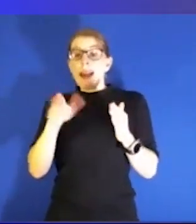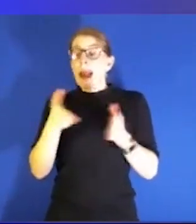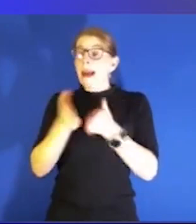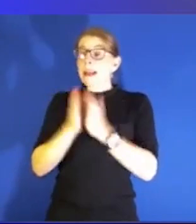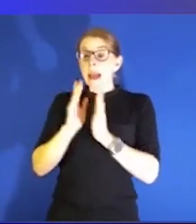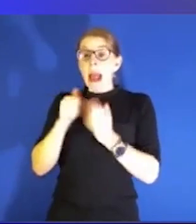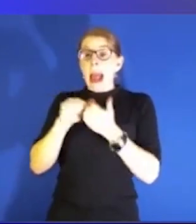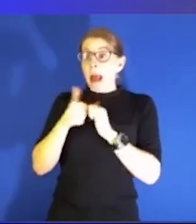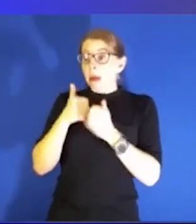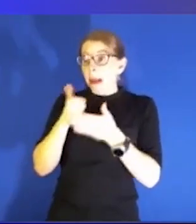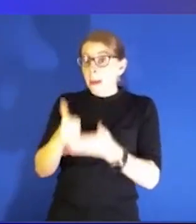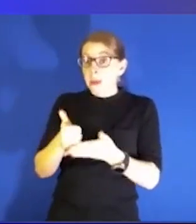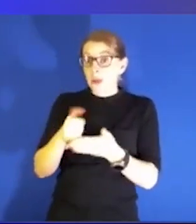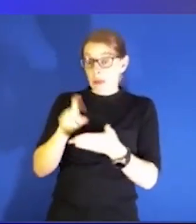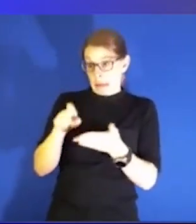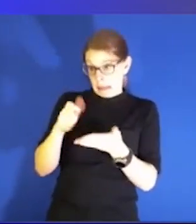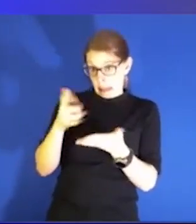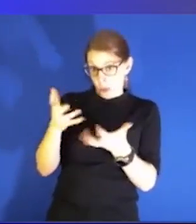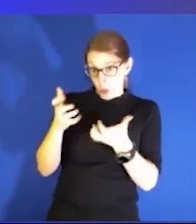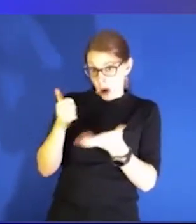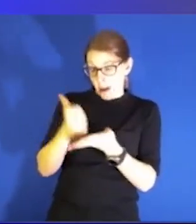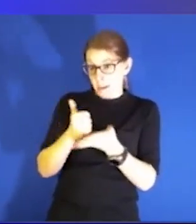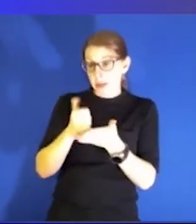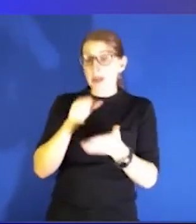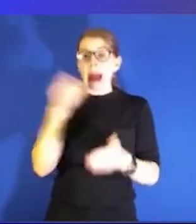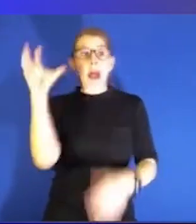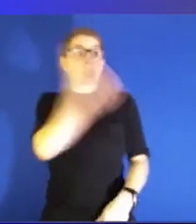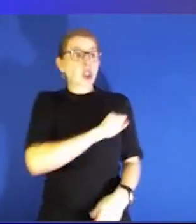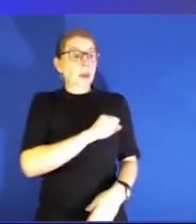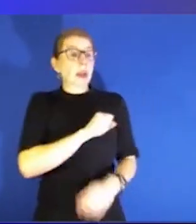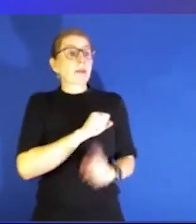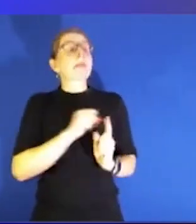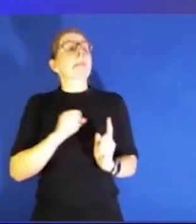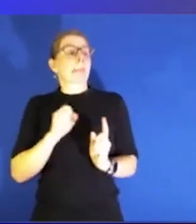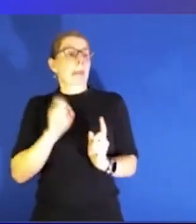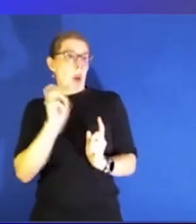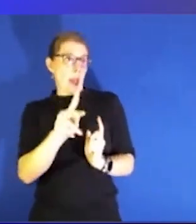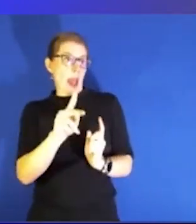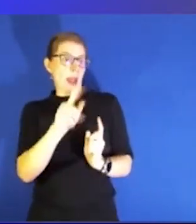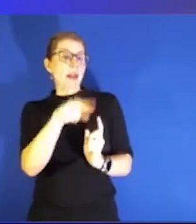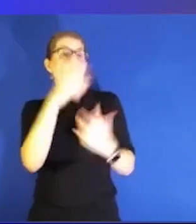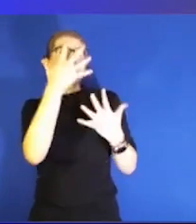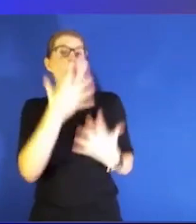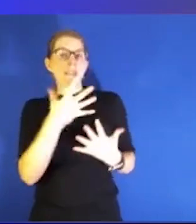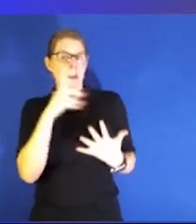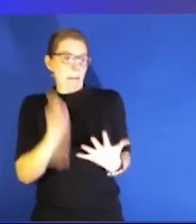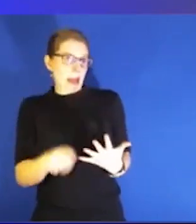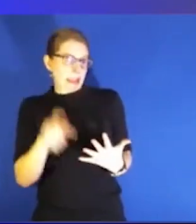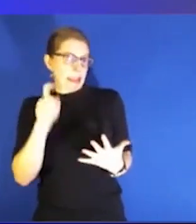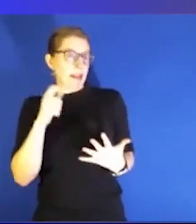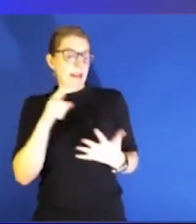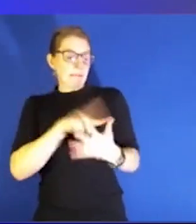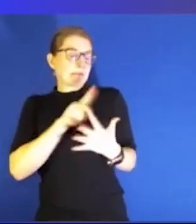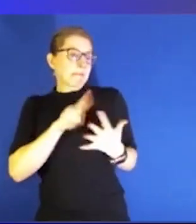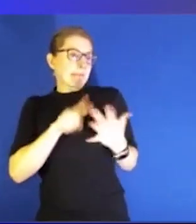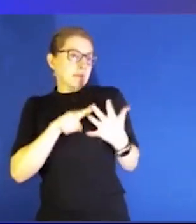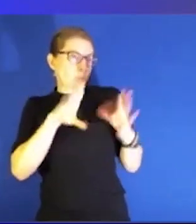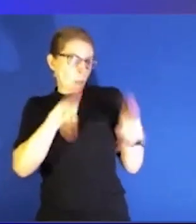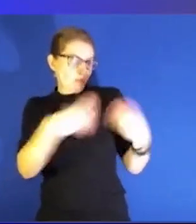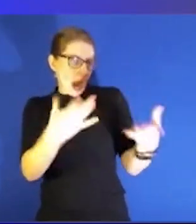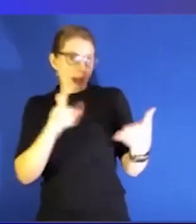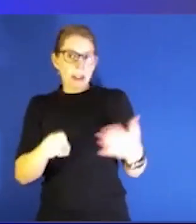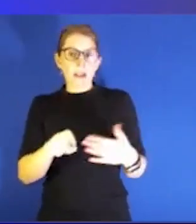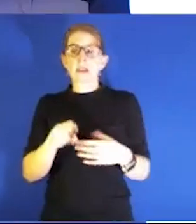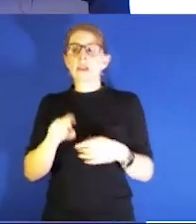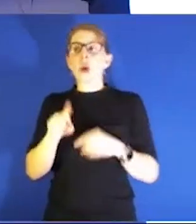help you? Not just assuming this is what the person who's grieving must need and I need to do these things, but really asking.